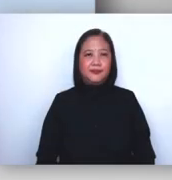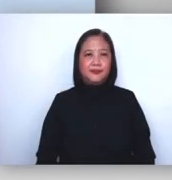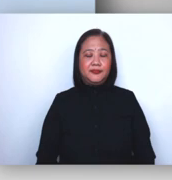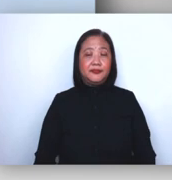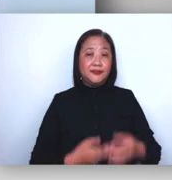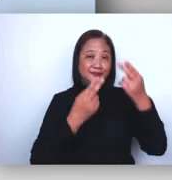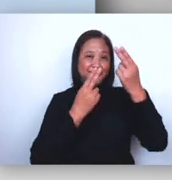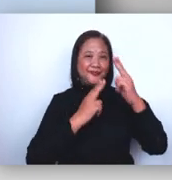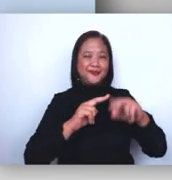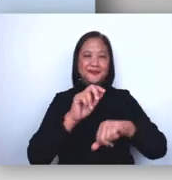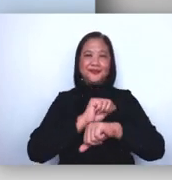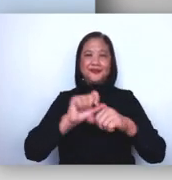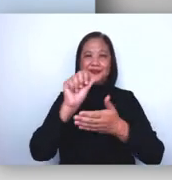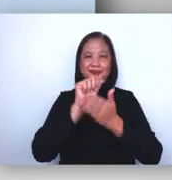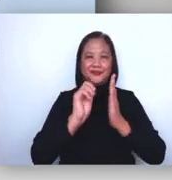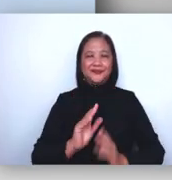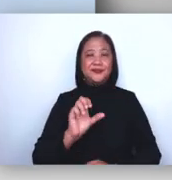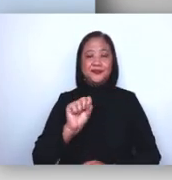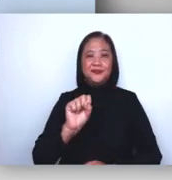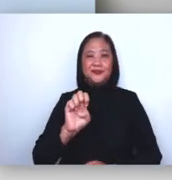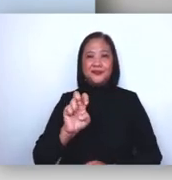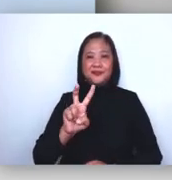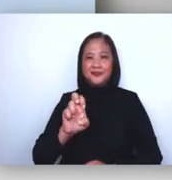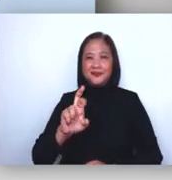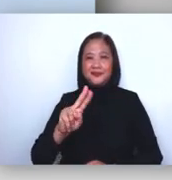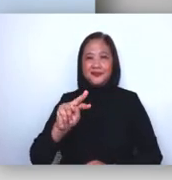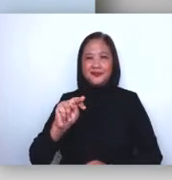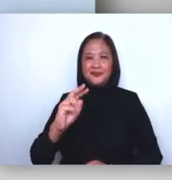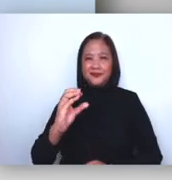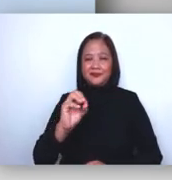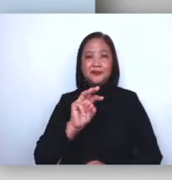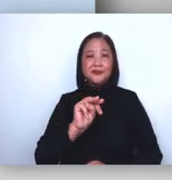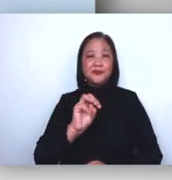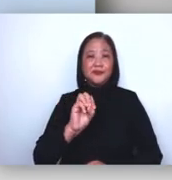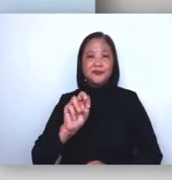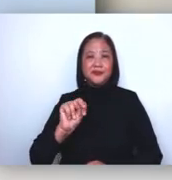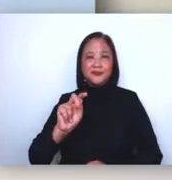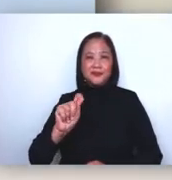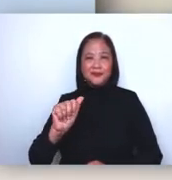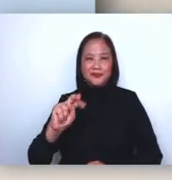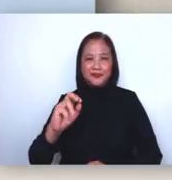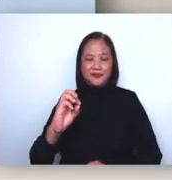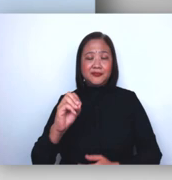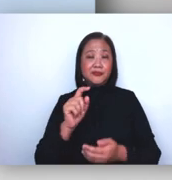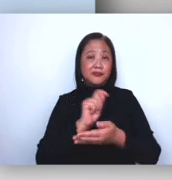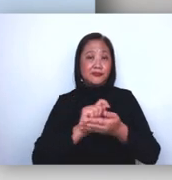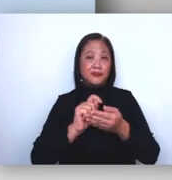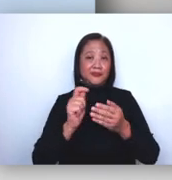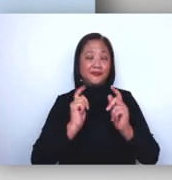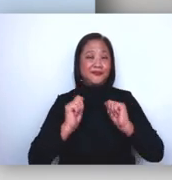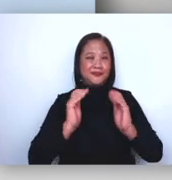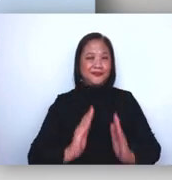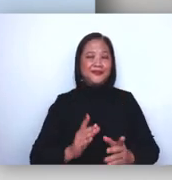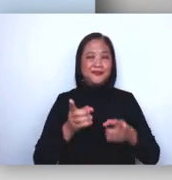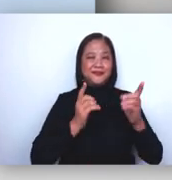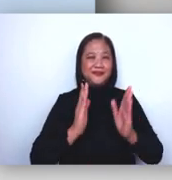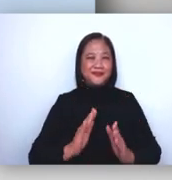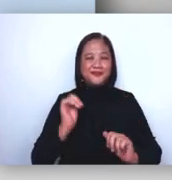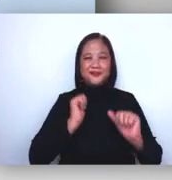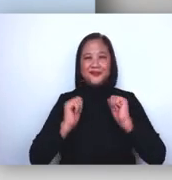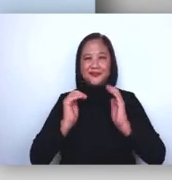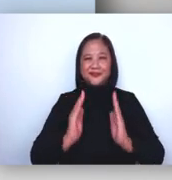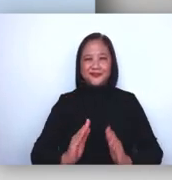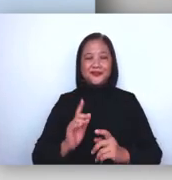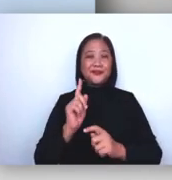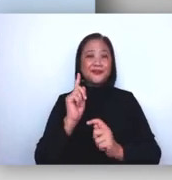A tribute to national artist Severino Montano. Playwright, director, actor, and